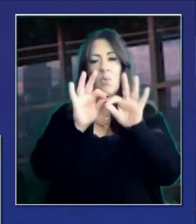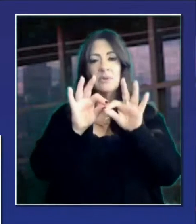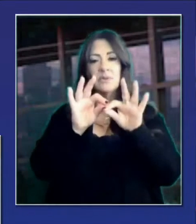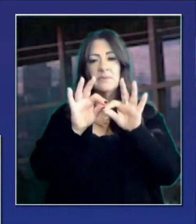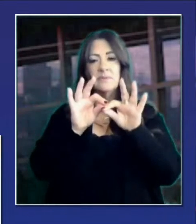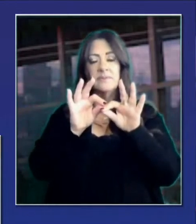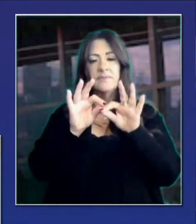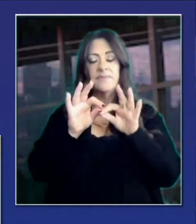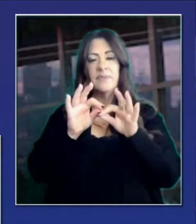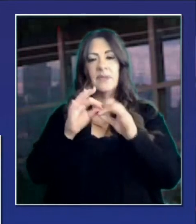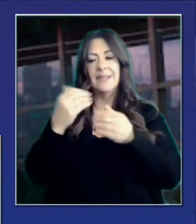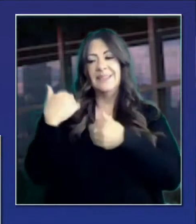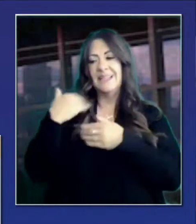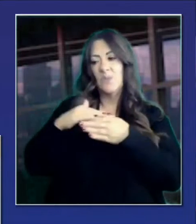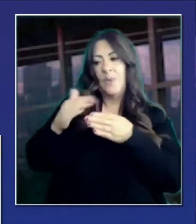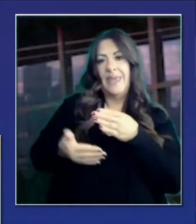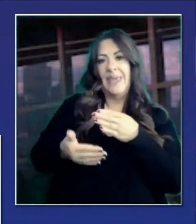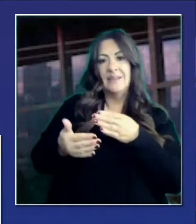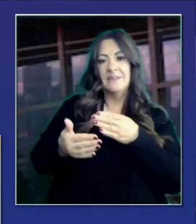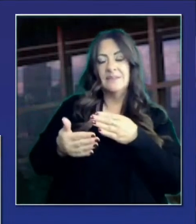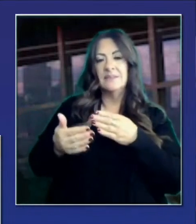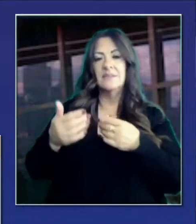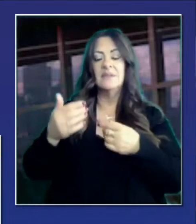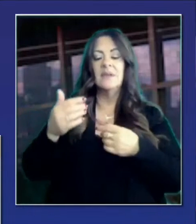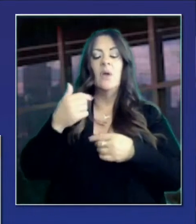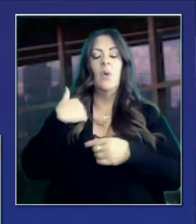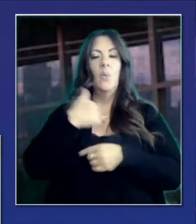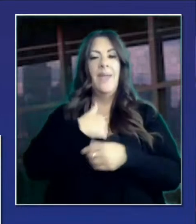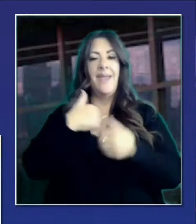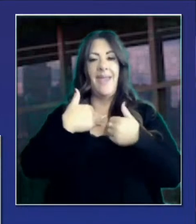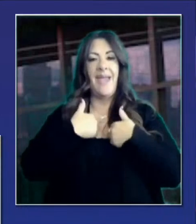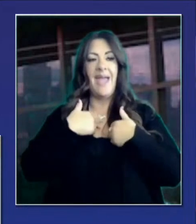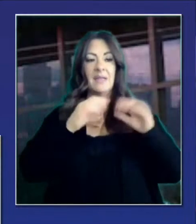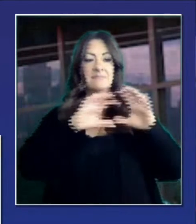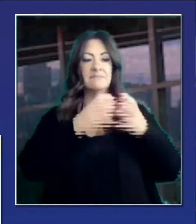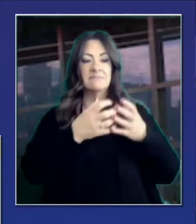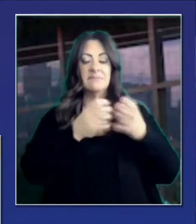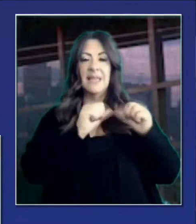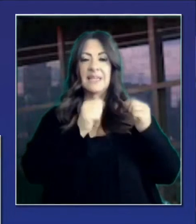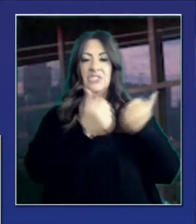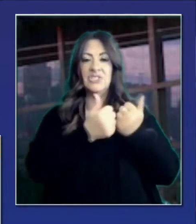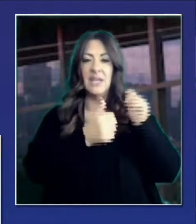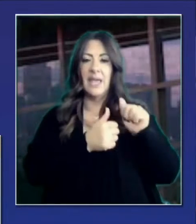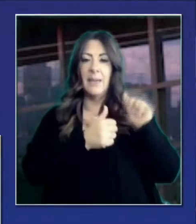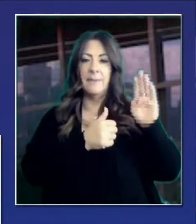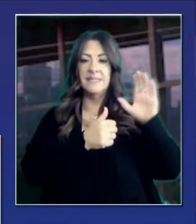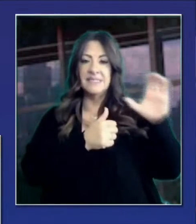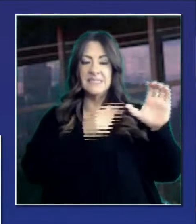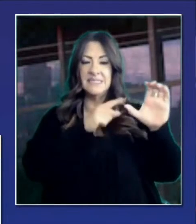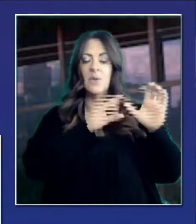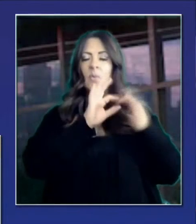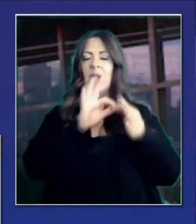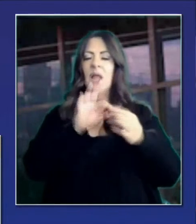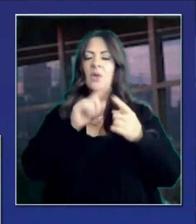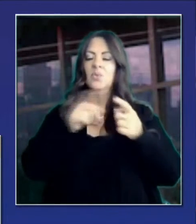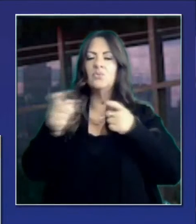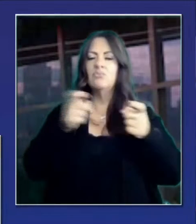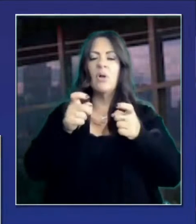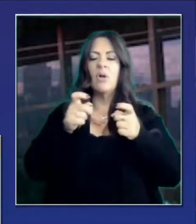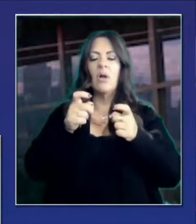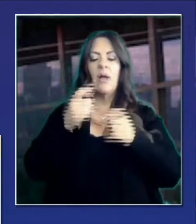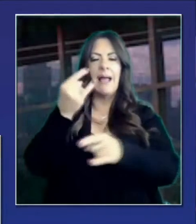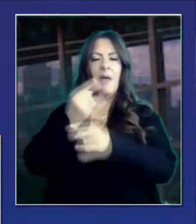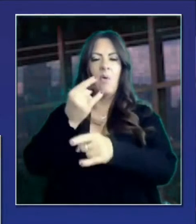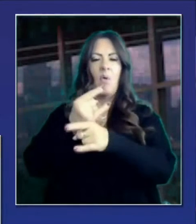the last weekend, we were out there with the alcohol beverage control, doing education, not just enforcement,